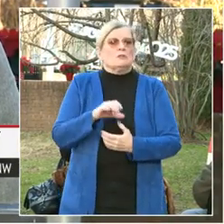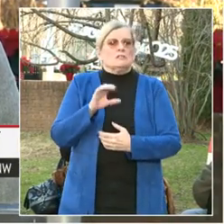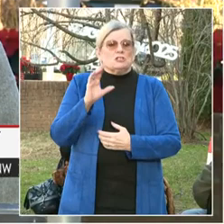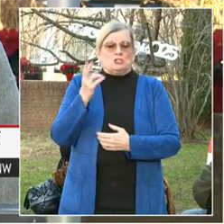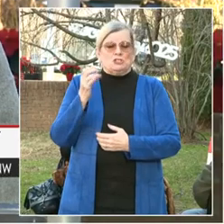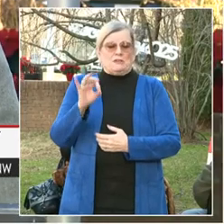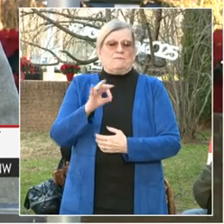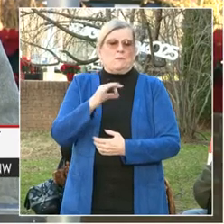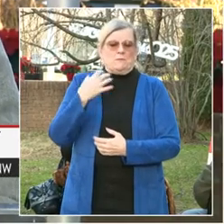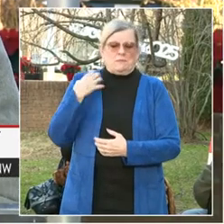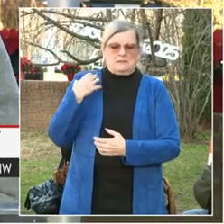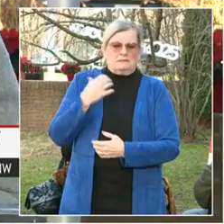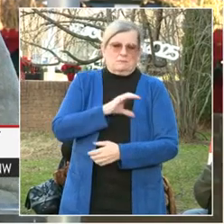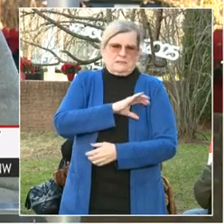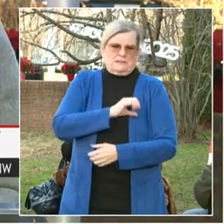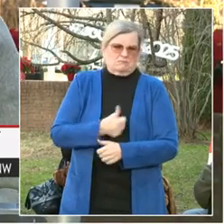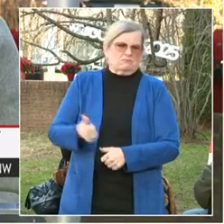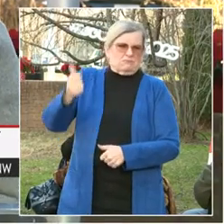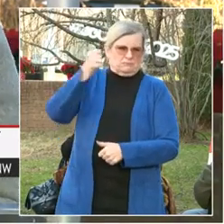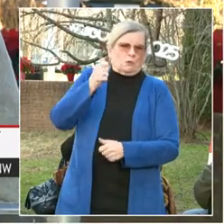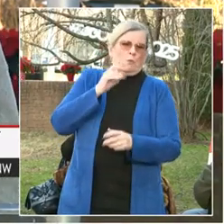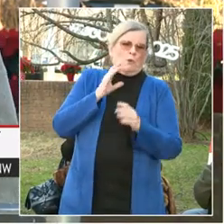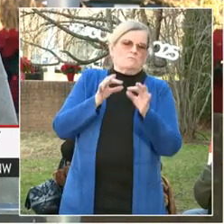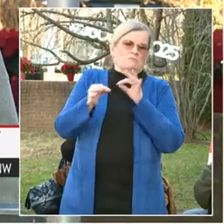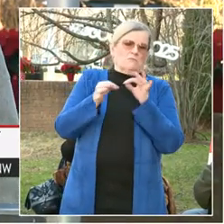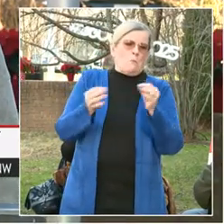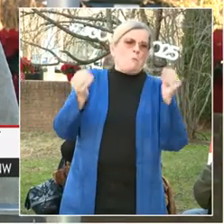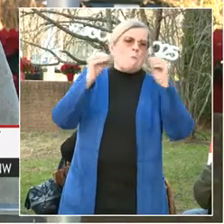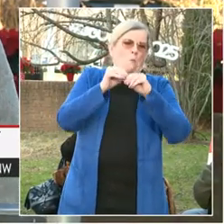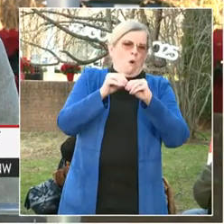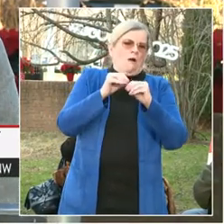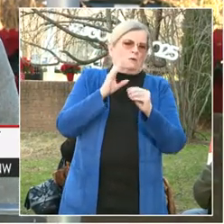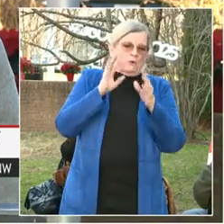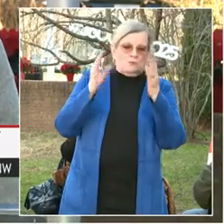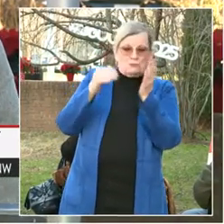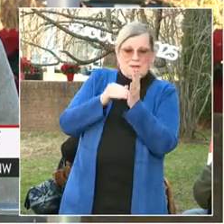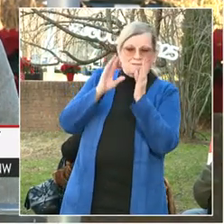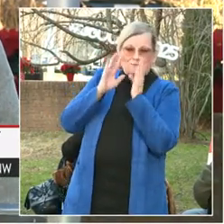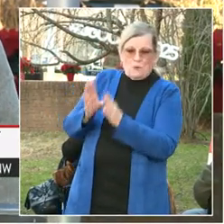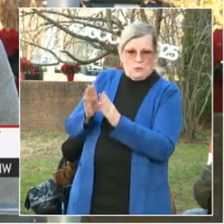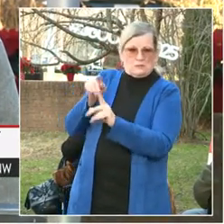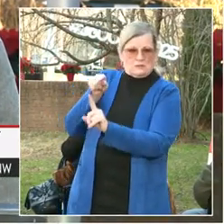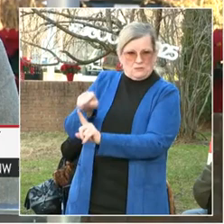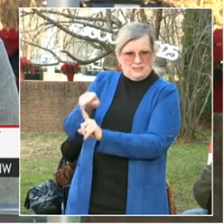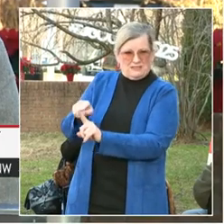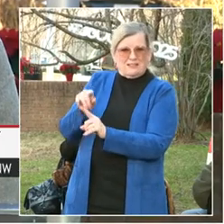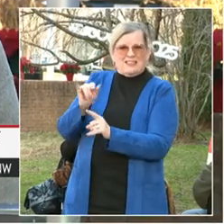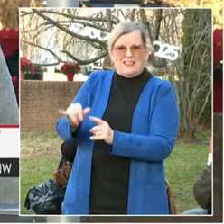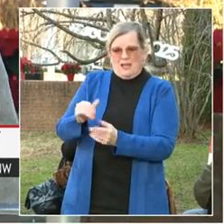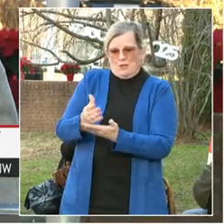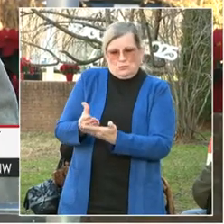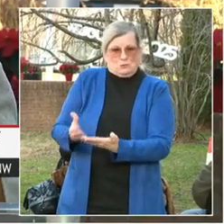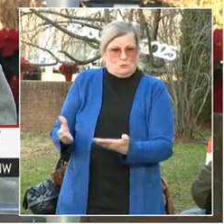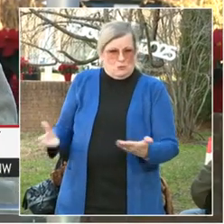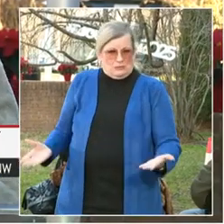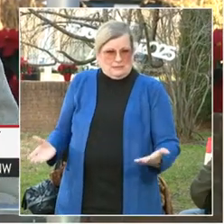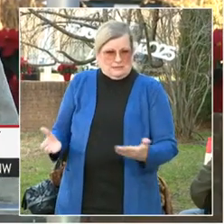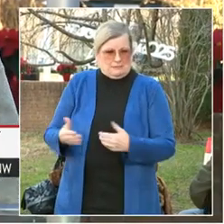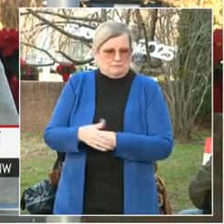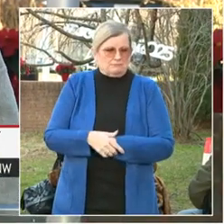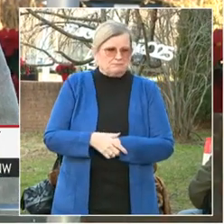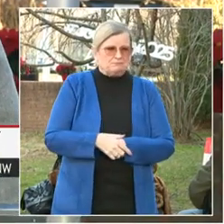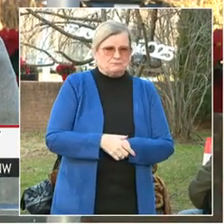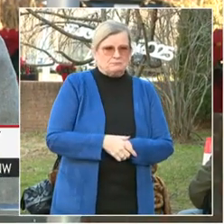more specifically about how we're refocusing that very significant investment in police resources